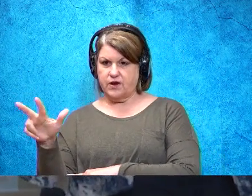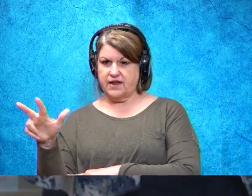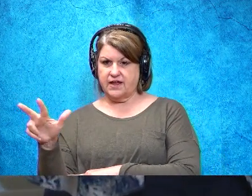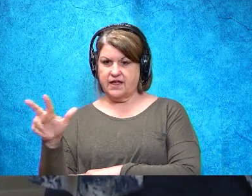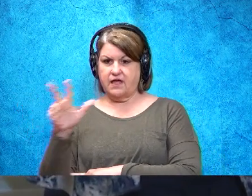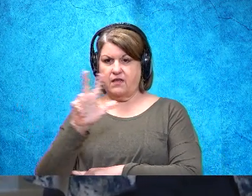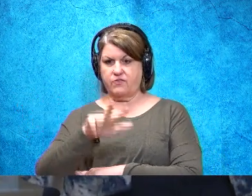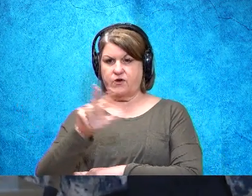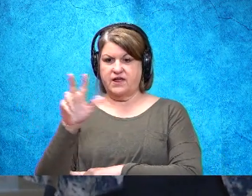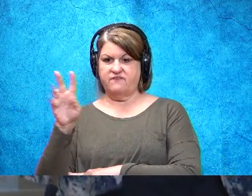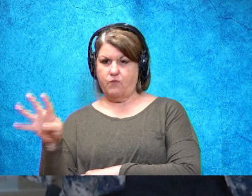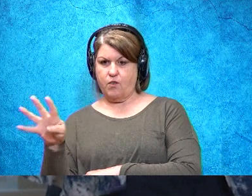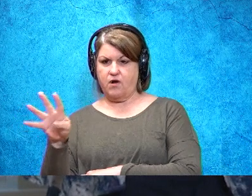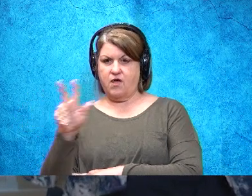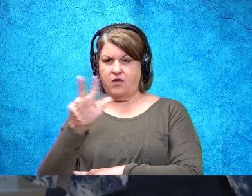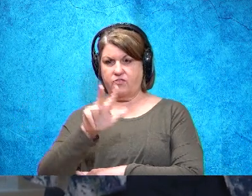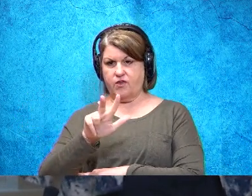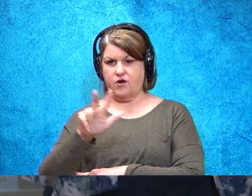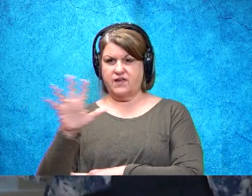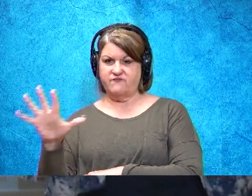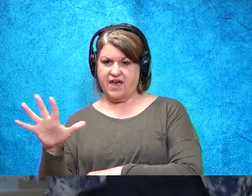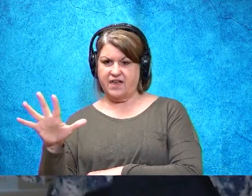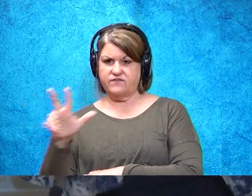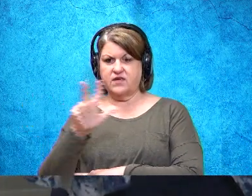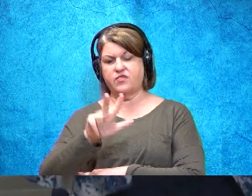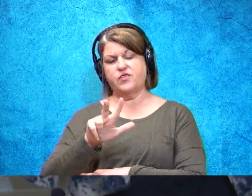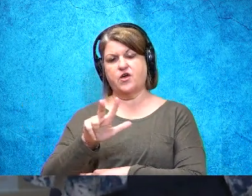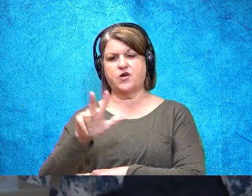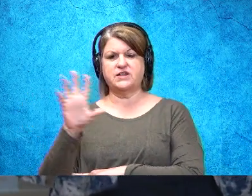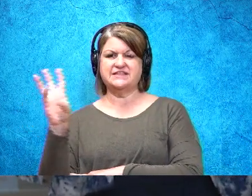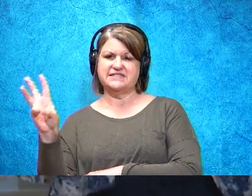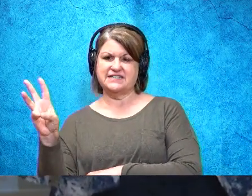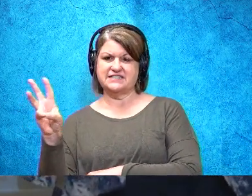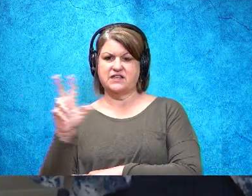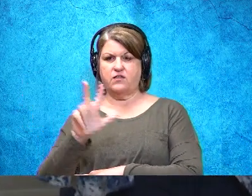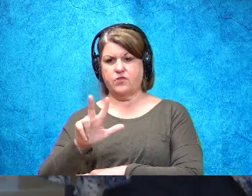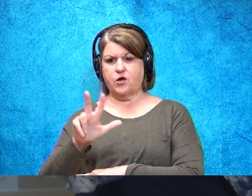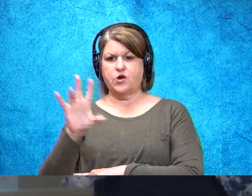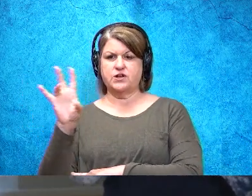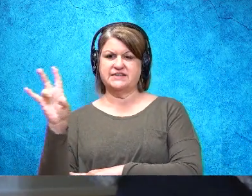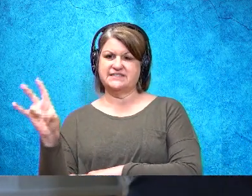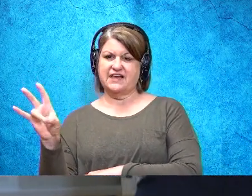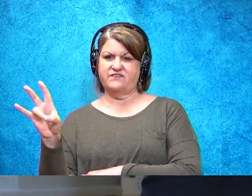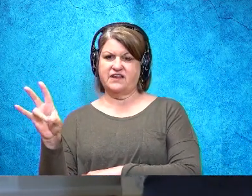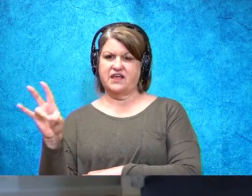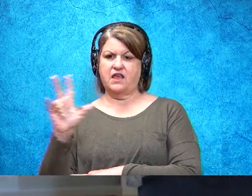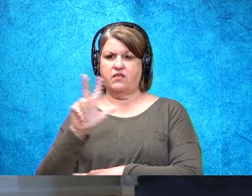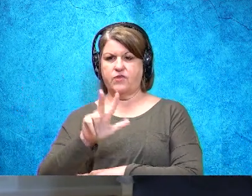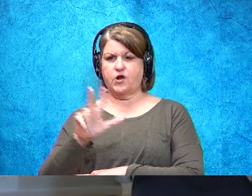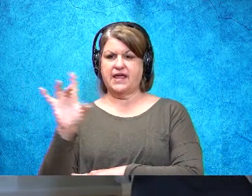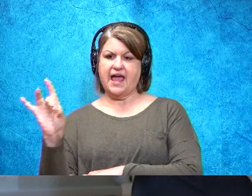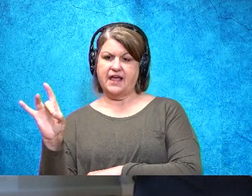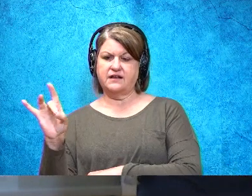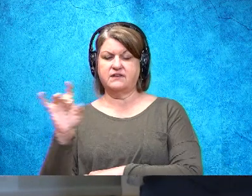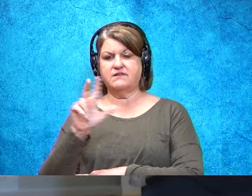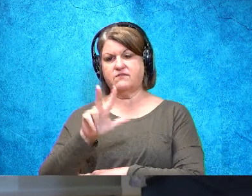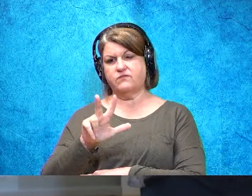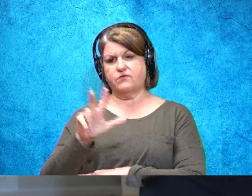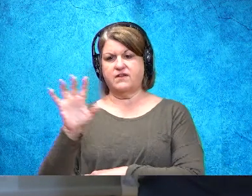33, 34, 35, 36, 37,